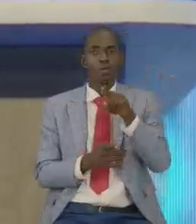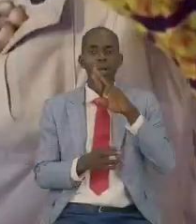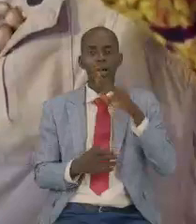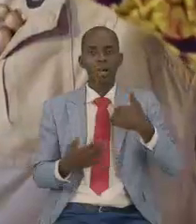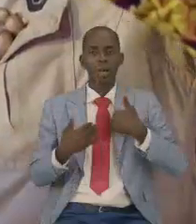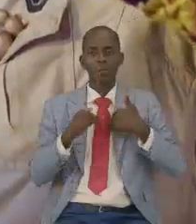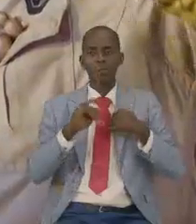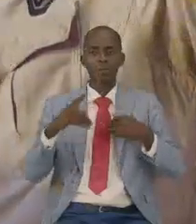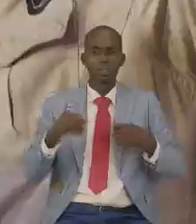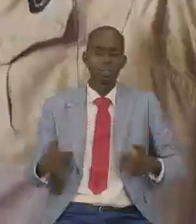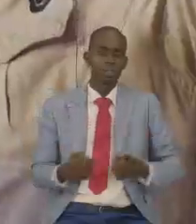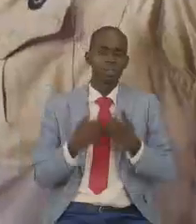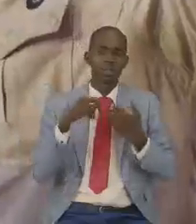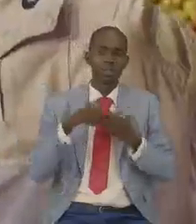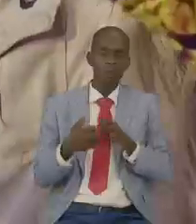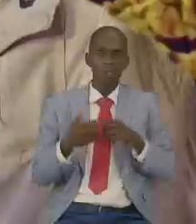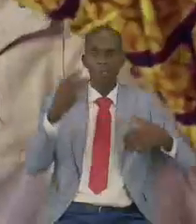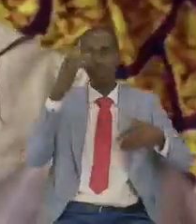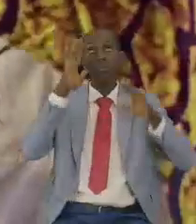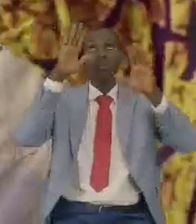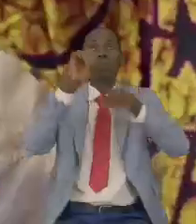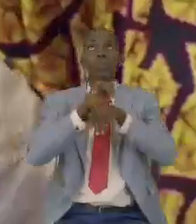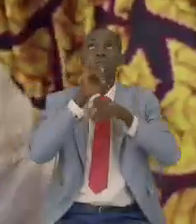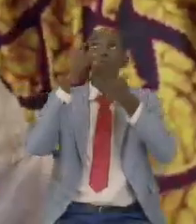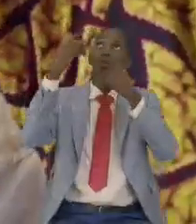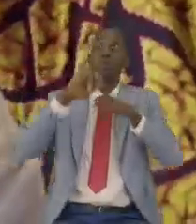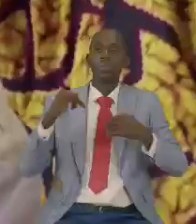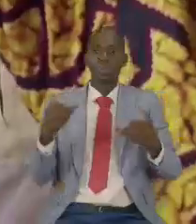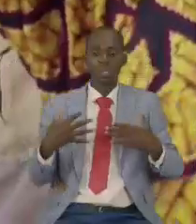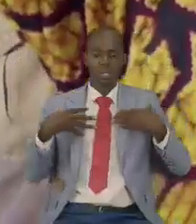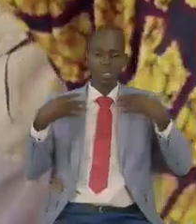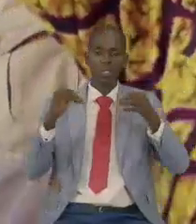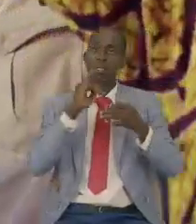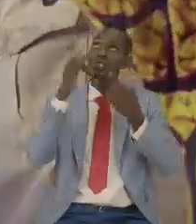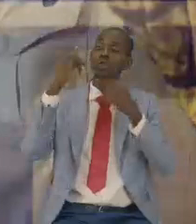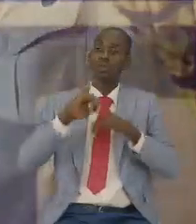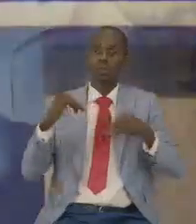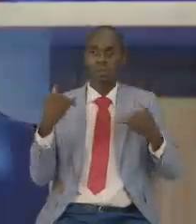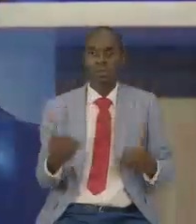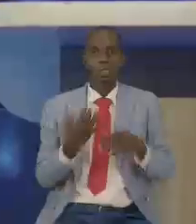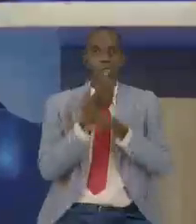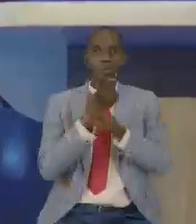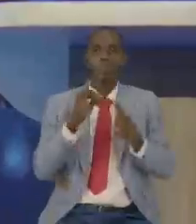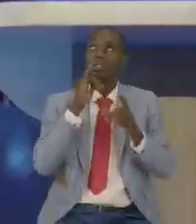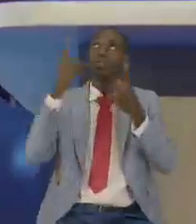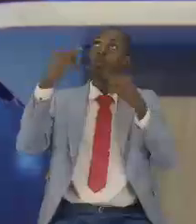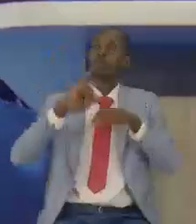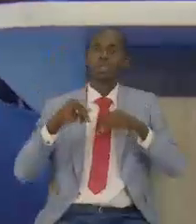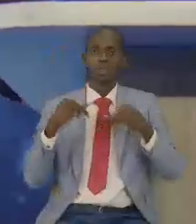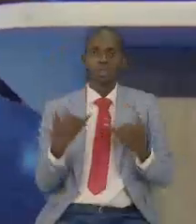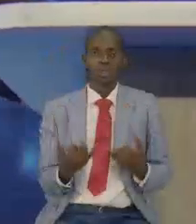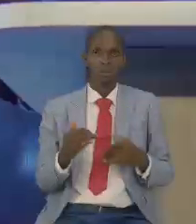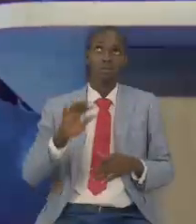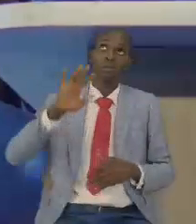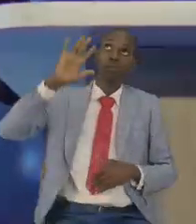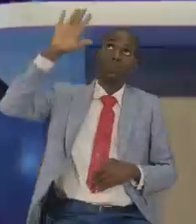now. Healing coming now. Deliverance coming now. Raise up that hand. After the